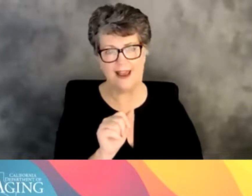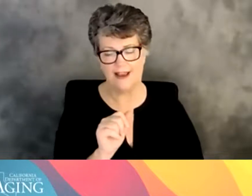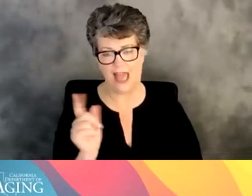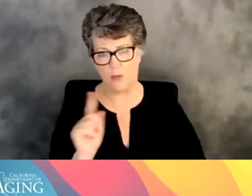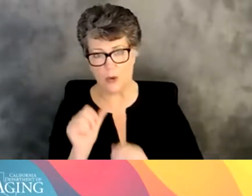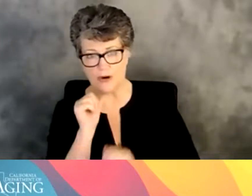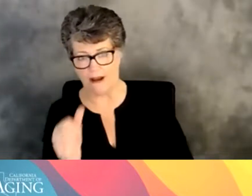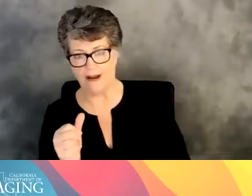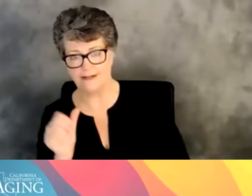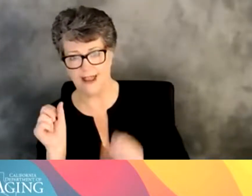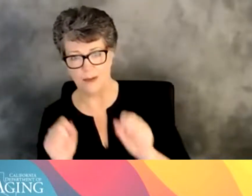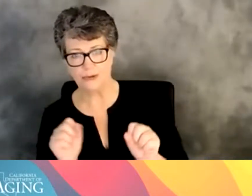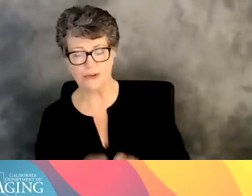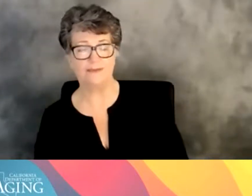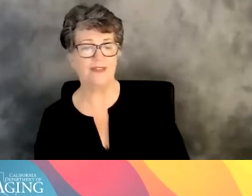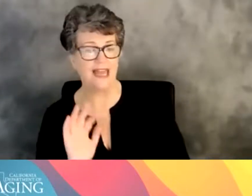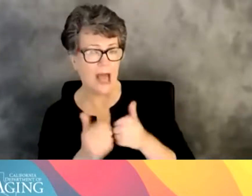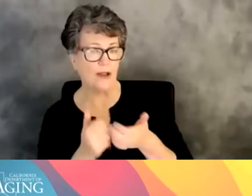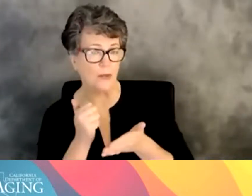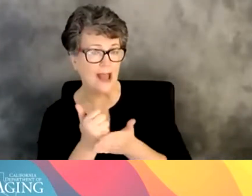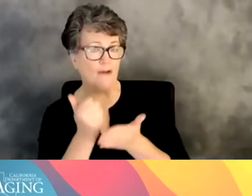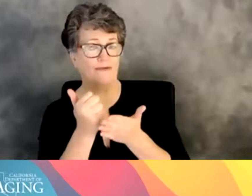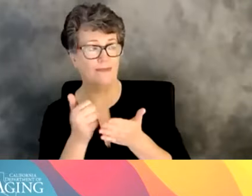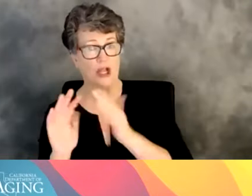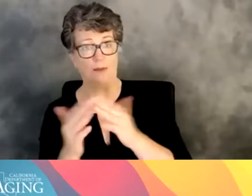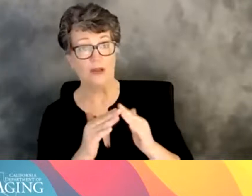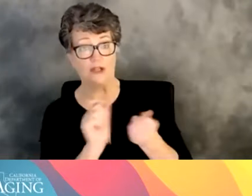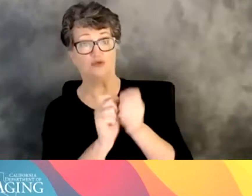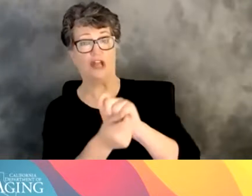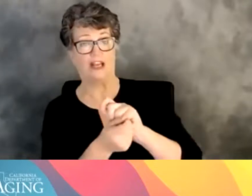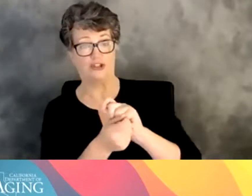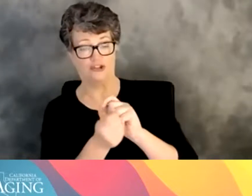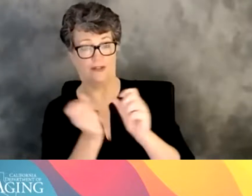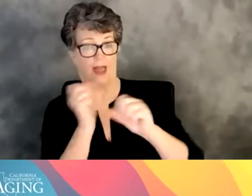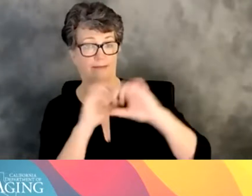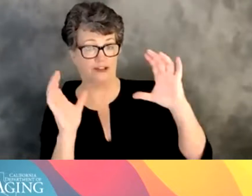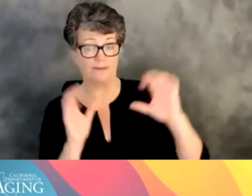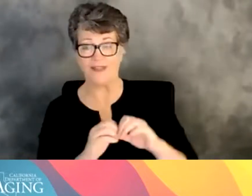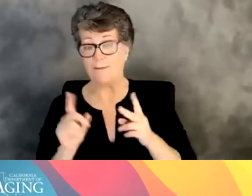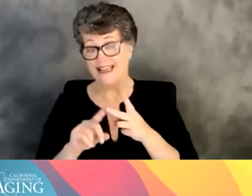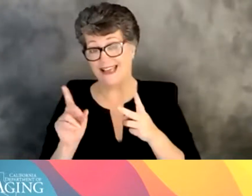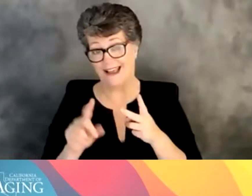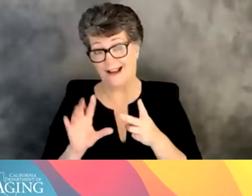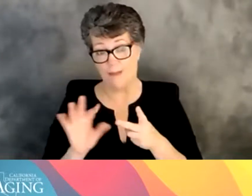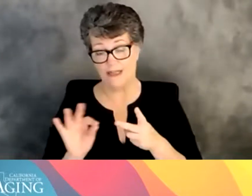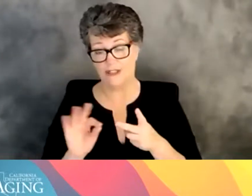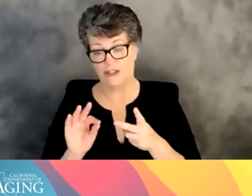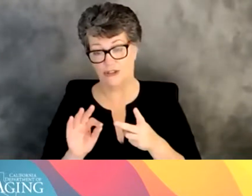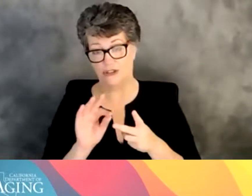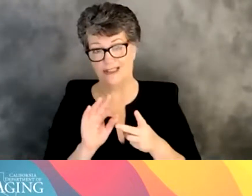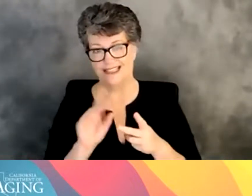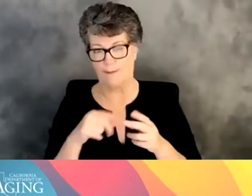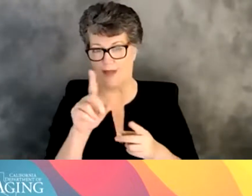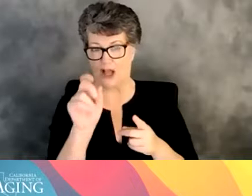not, and then how can we be helpful as a community to change that. And then my second comment goes to this question of